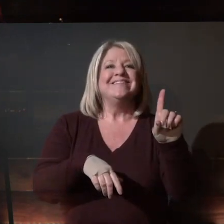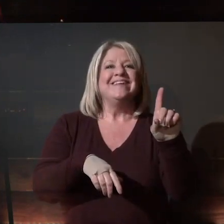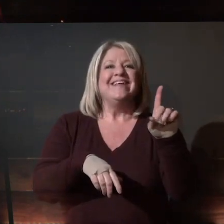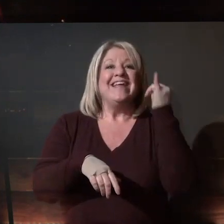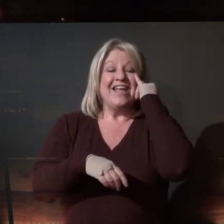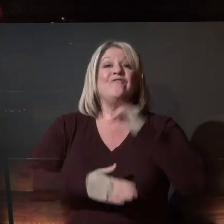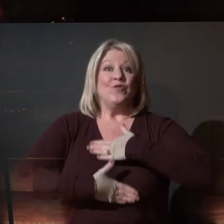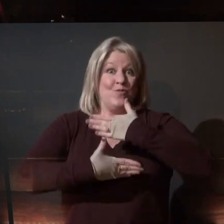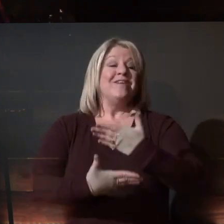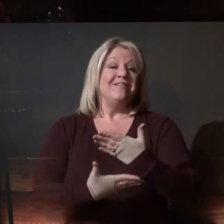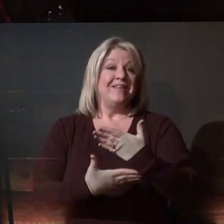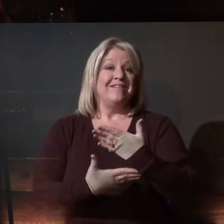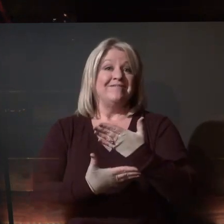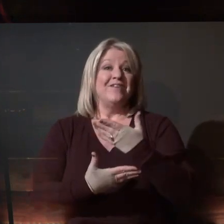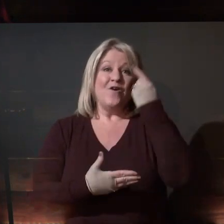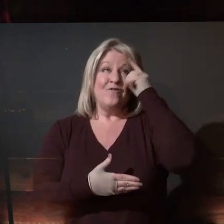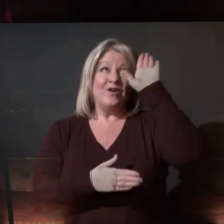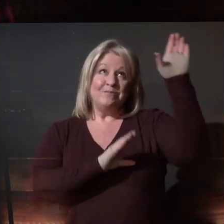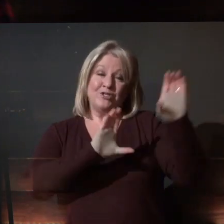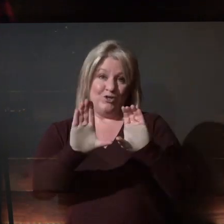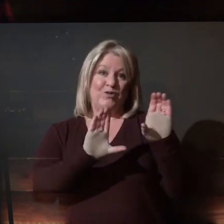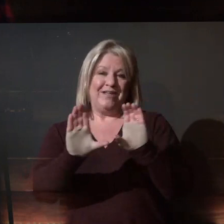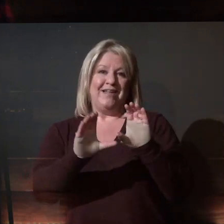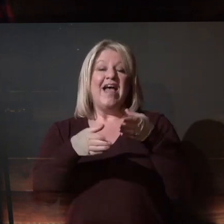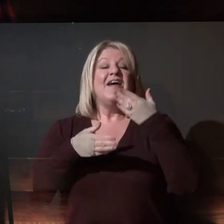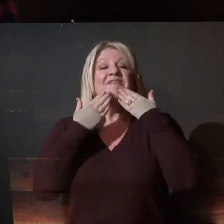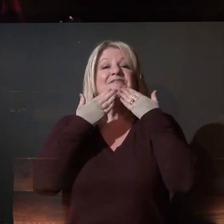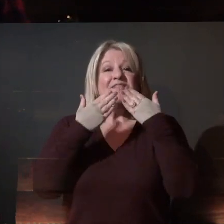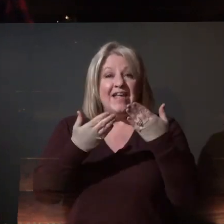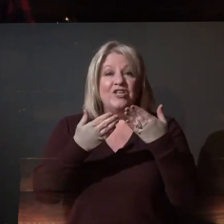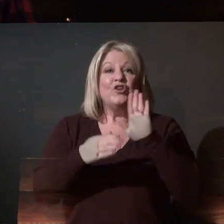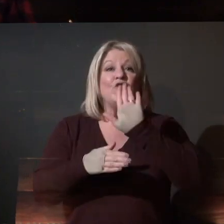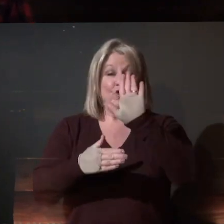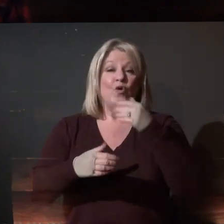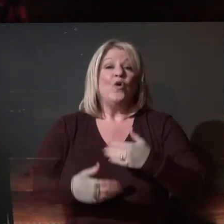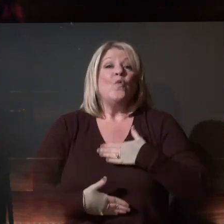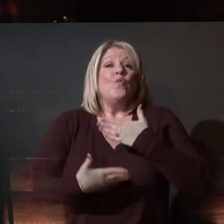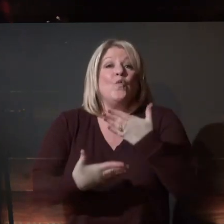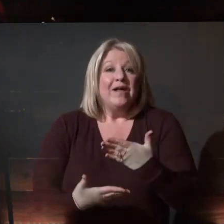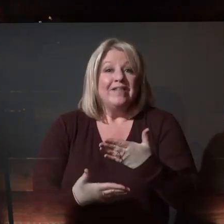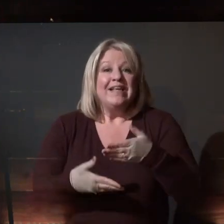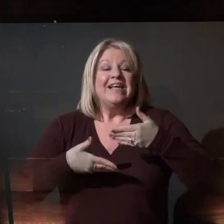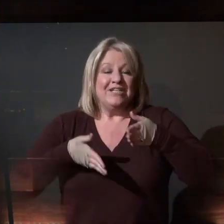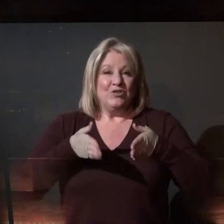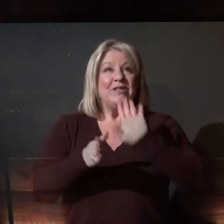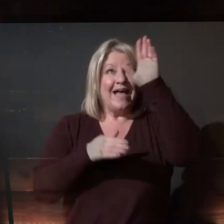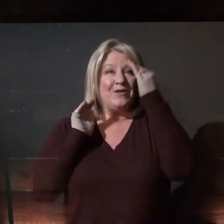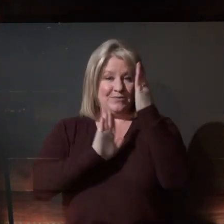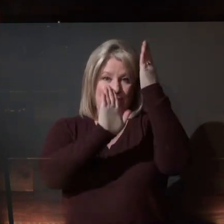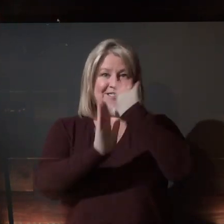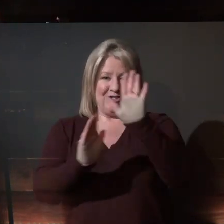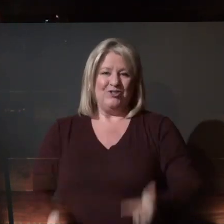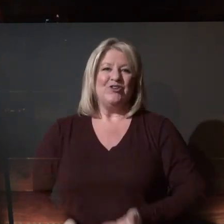so. Thank You for Your willingness to allow Him to be present in your life and in your home this evening. We love